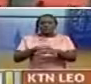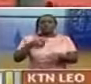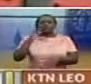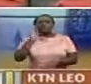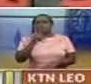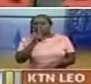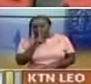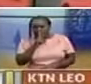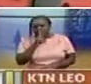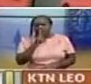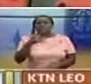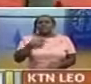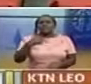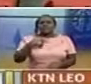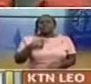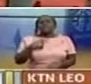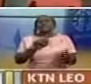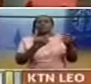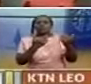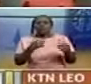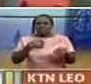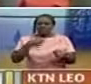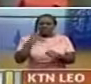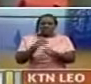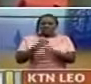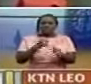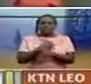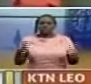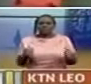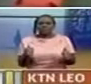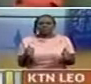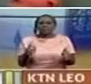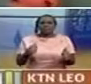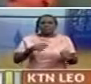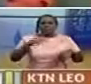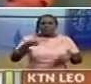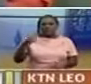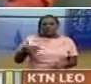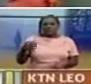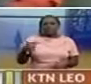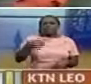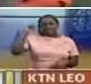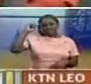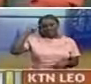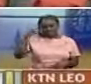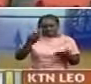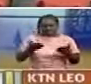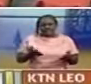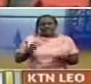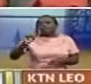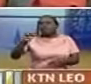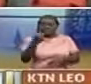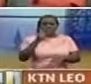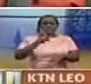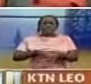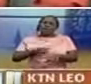difficult, you know, because as well, you have to give full credit to the opponent, you know, because they deserve as well. And I think this fifth time